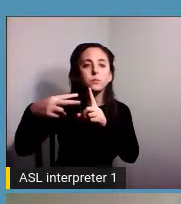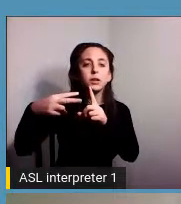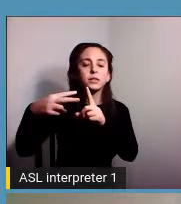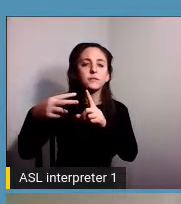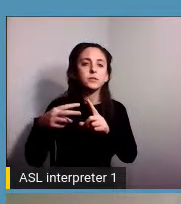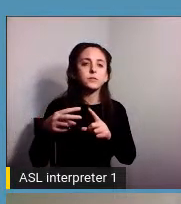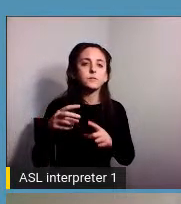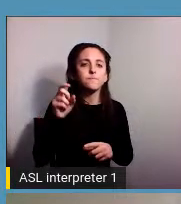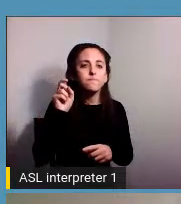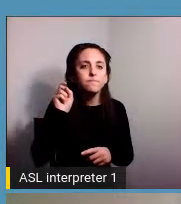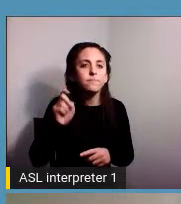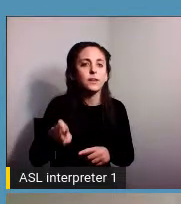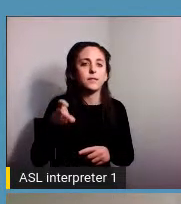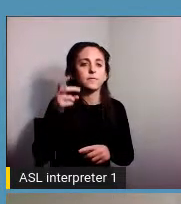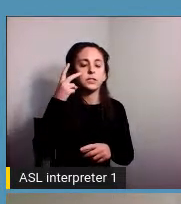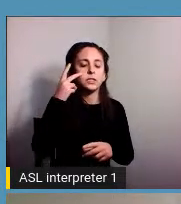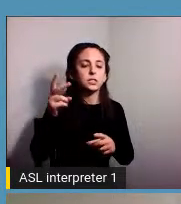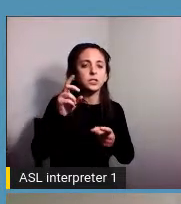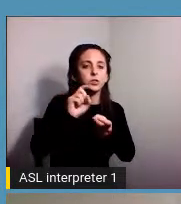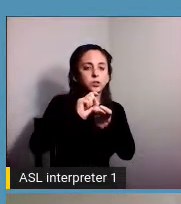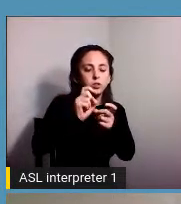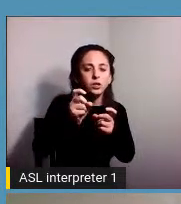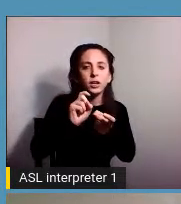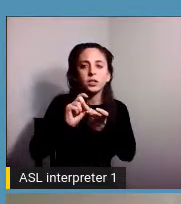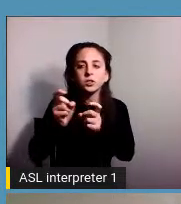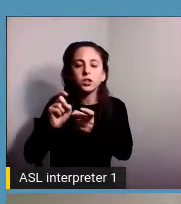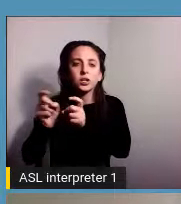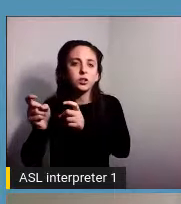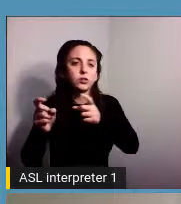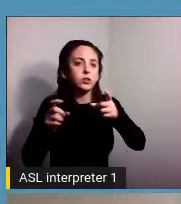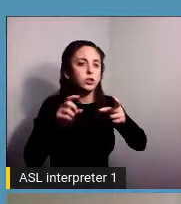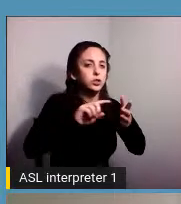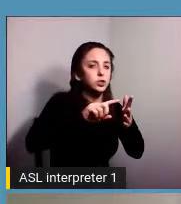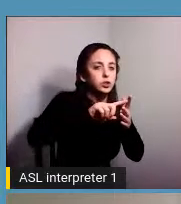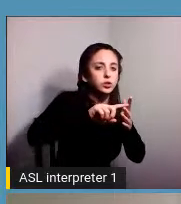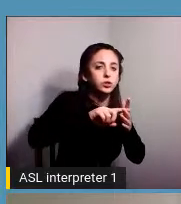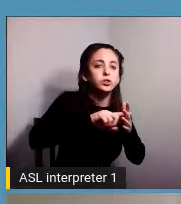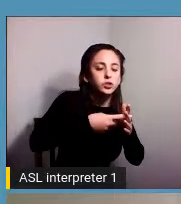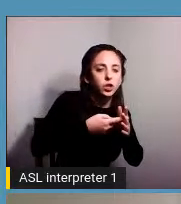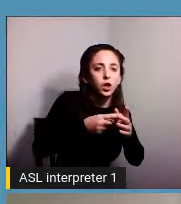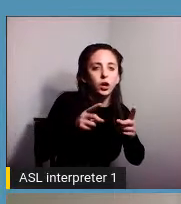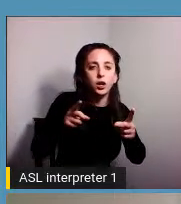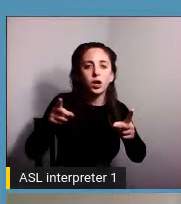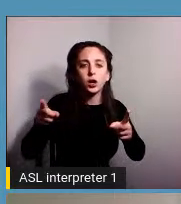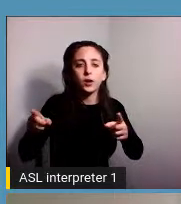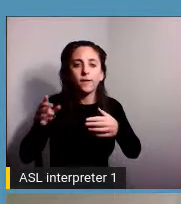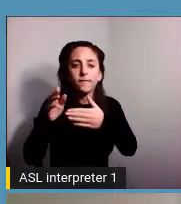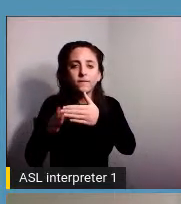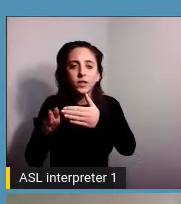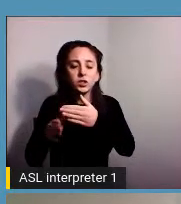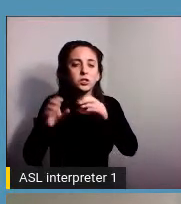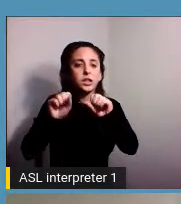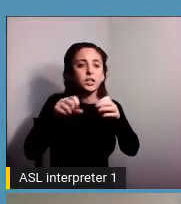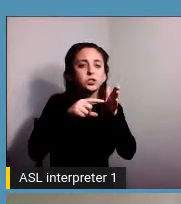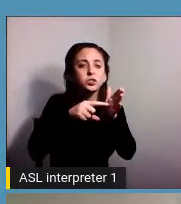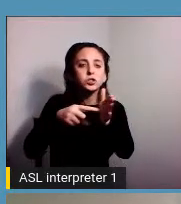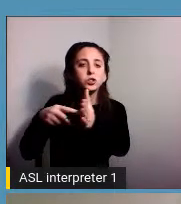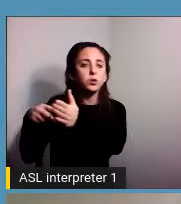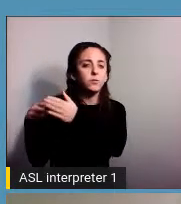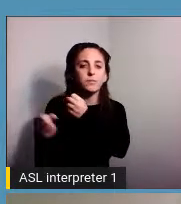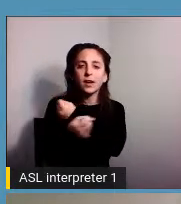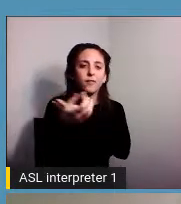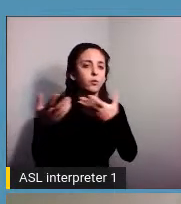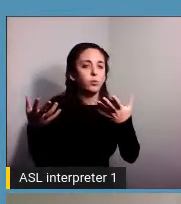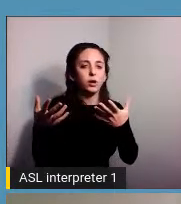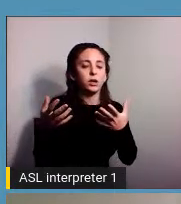what we did, and we have to share with people how we process that data in order to show the result. In other words, we can't just show